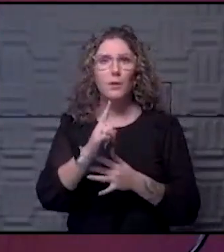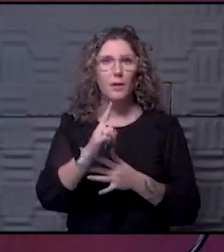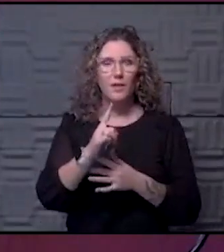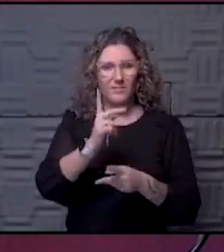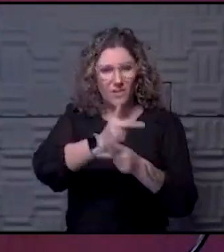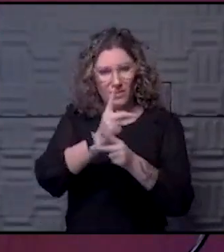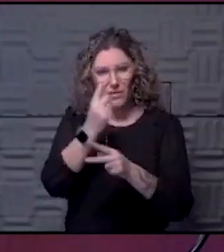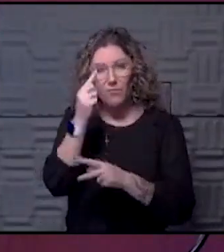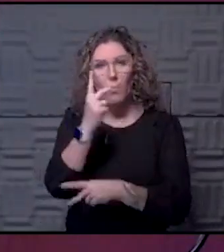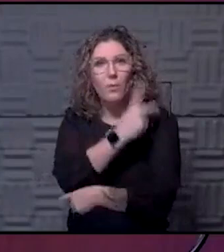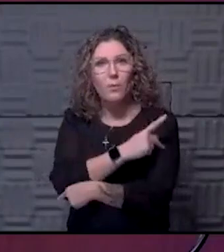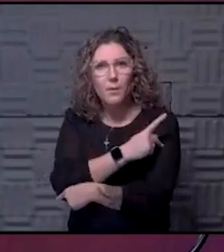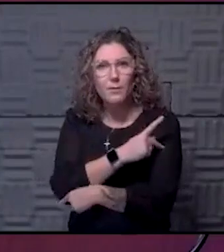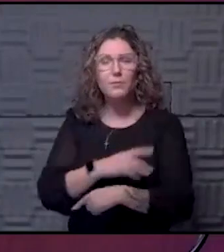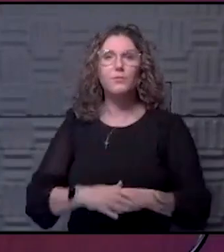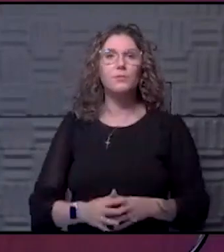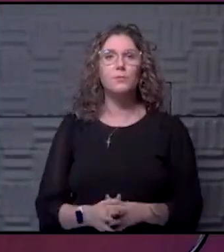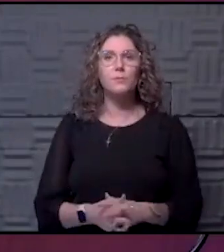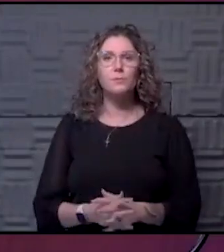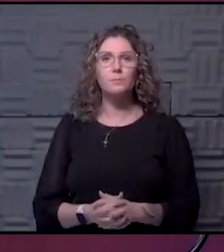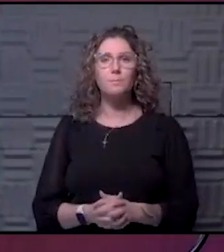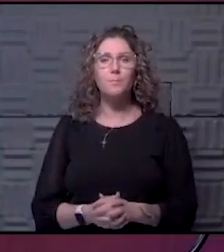patients.